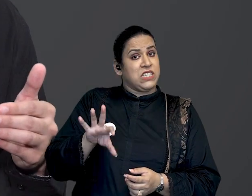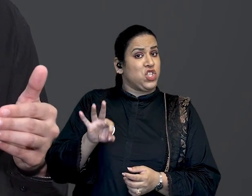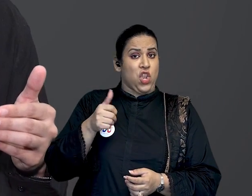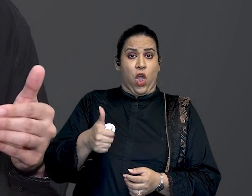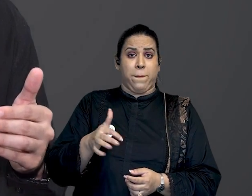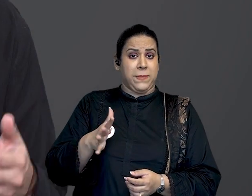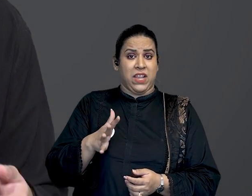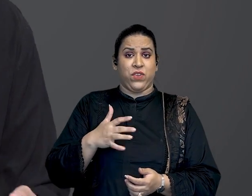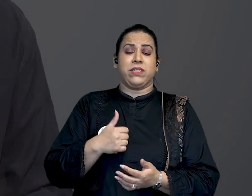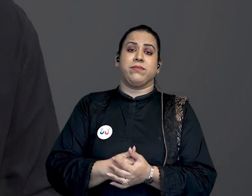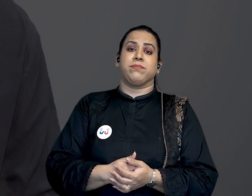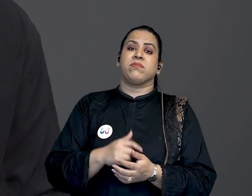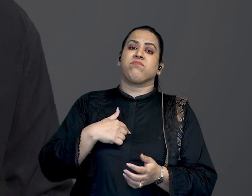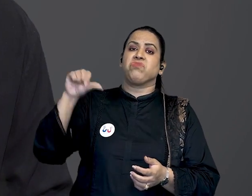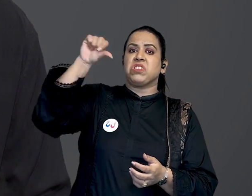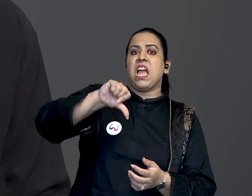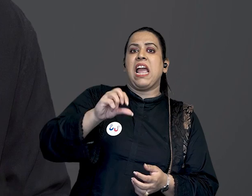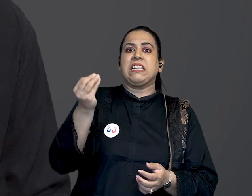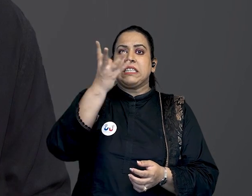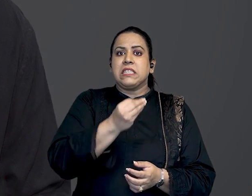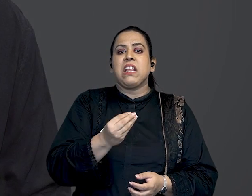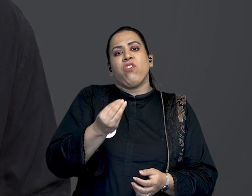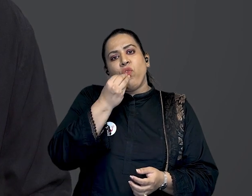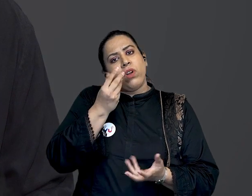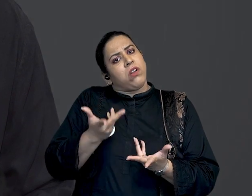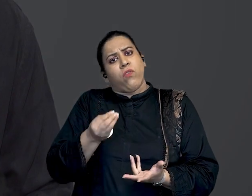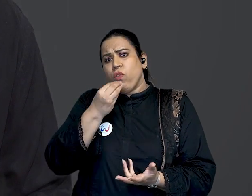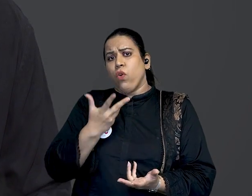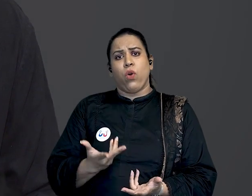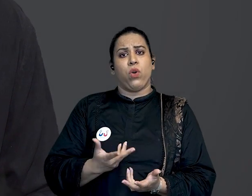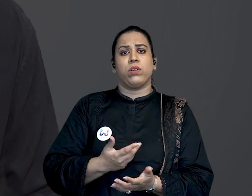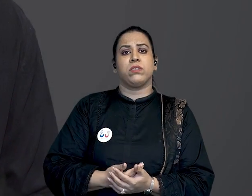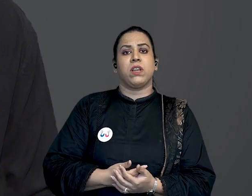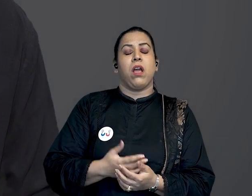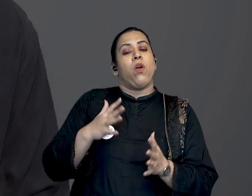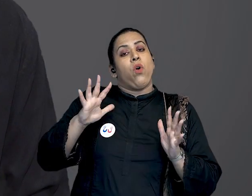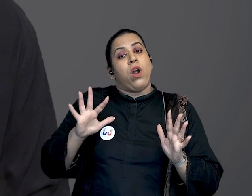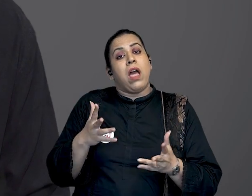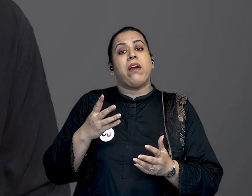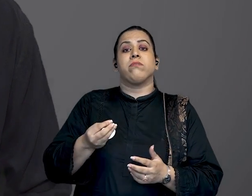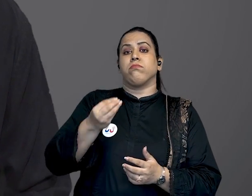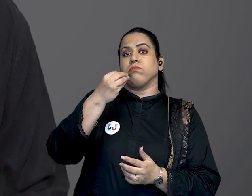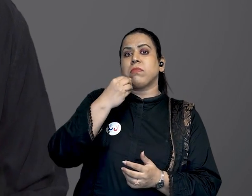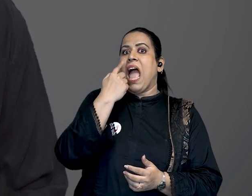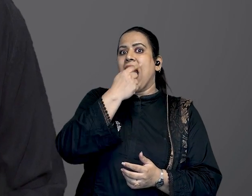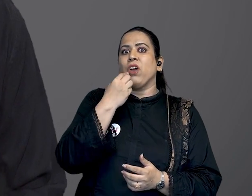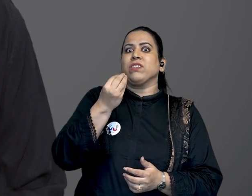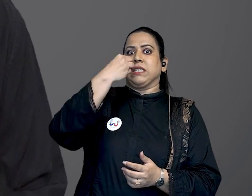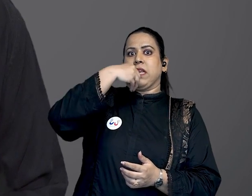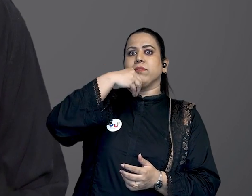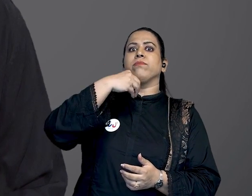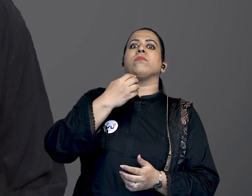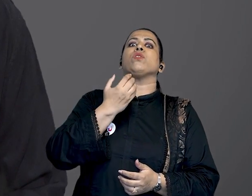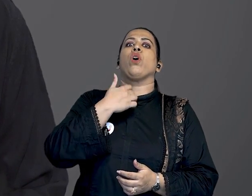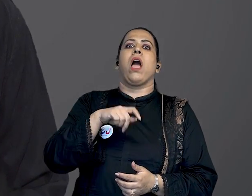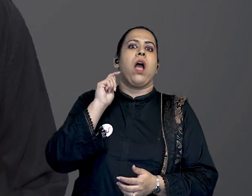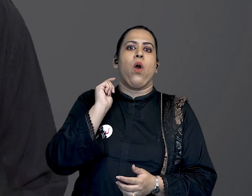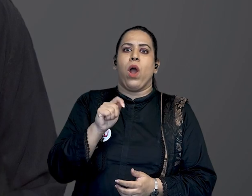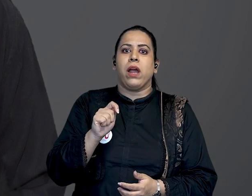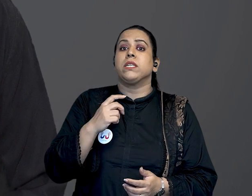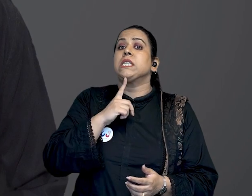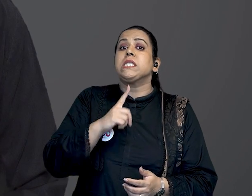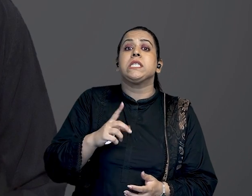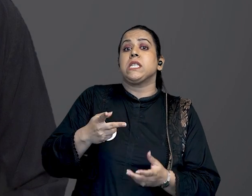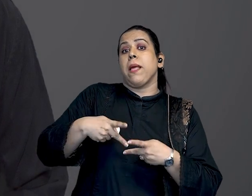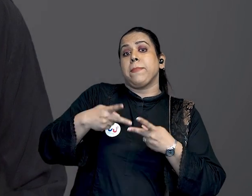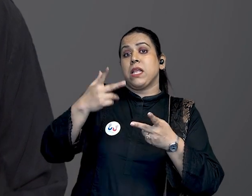we use it, it exhausts at some point, It's so important to take some time off. And so what happens is when you restrict yourself